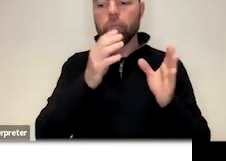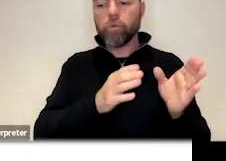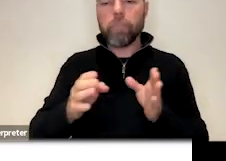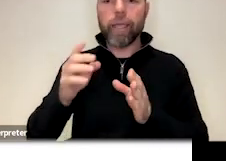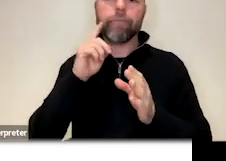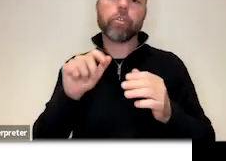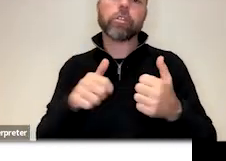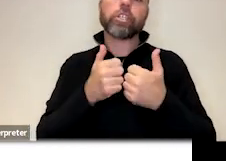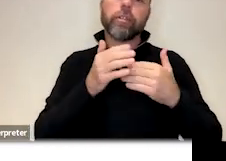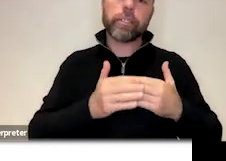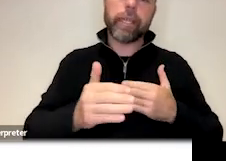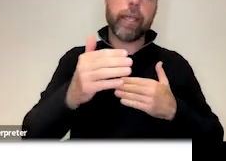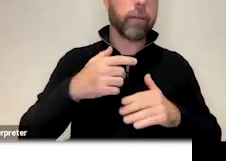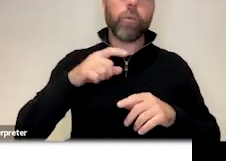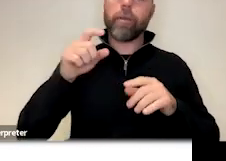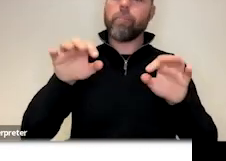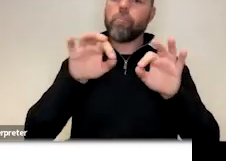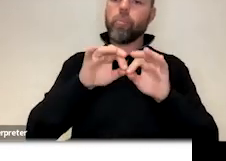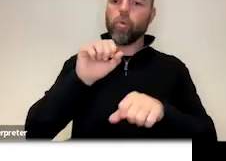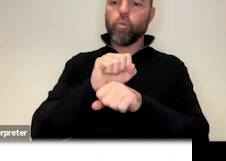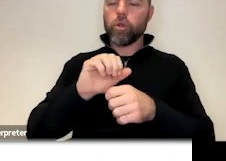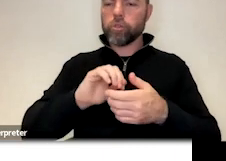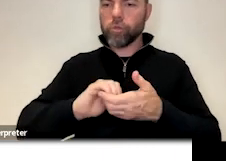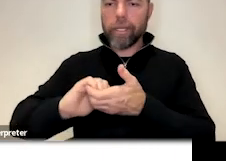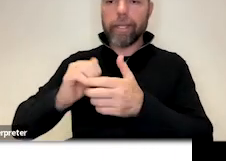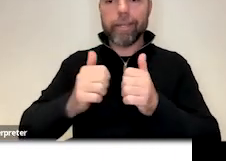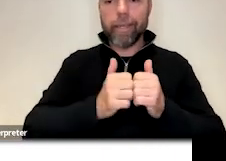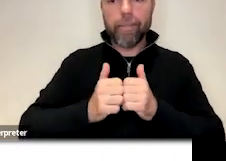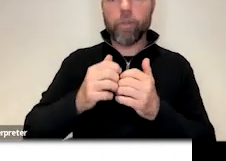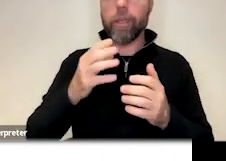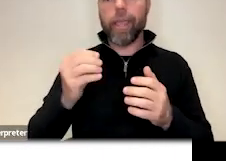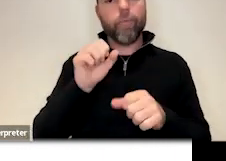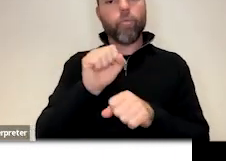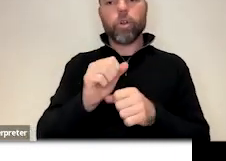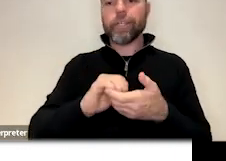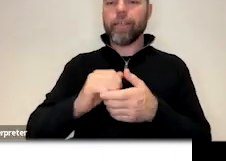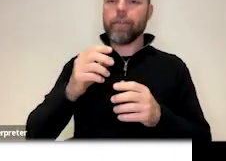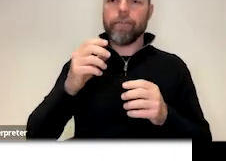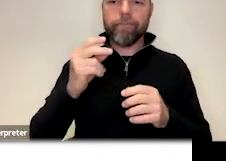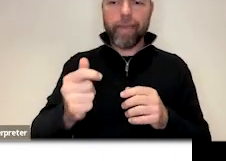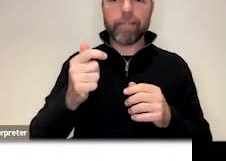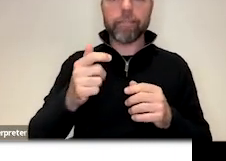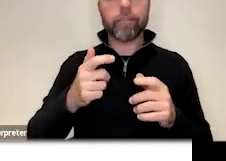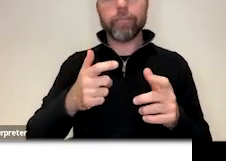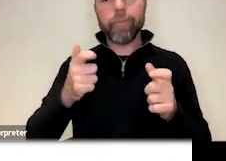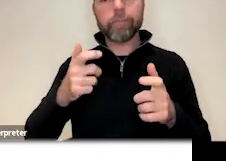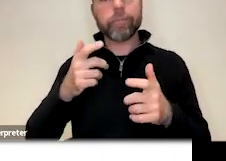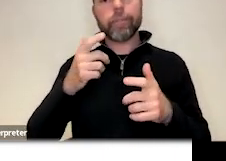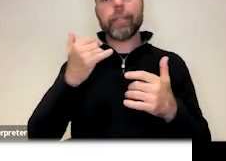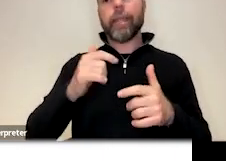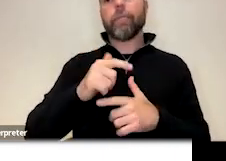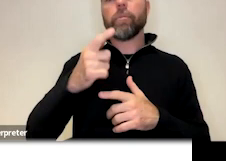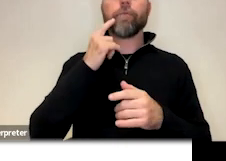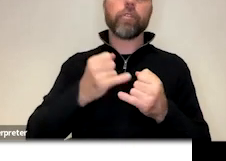challenges ahead. We have to work together and we have to work fast. So now I'm going to turn it over for the final